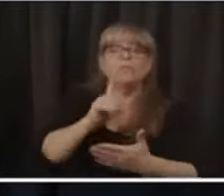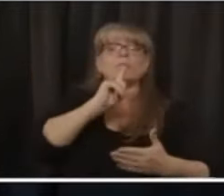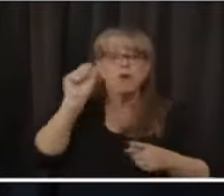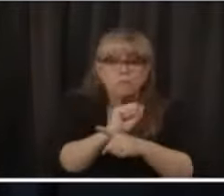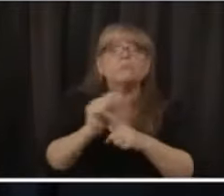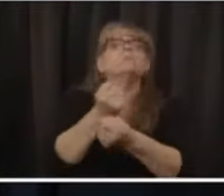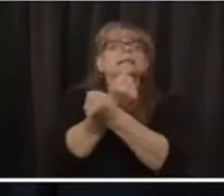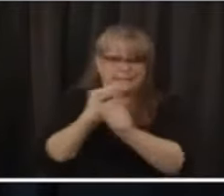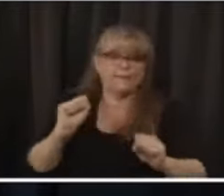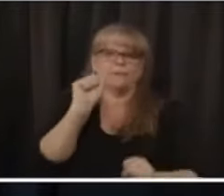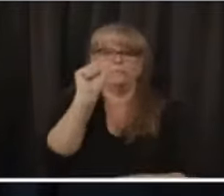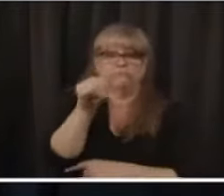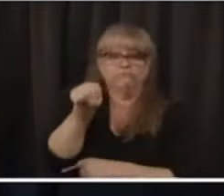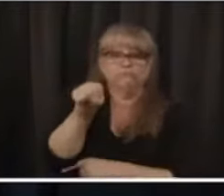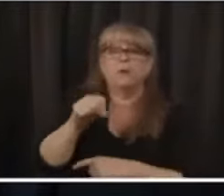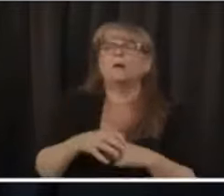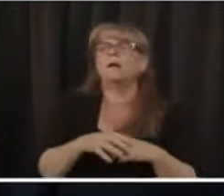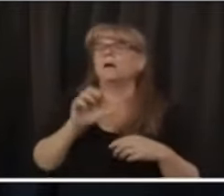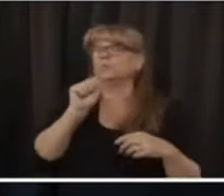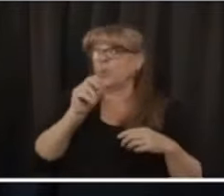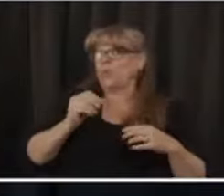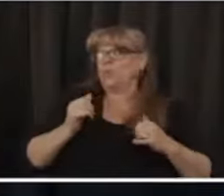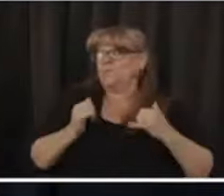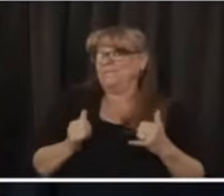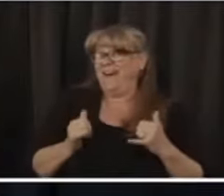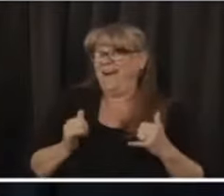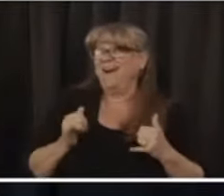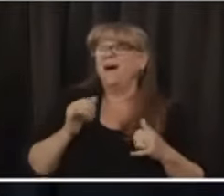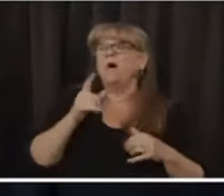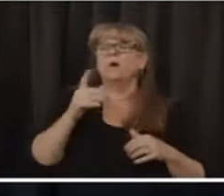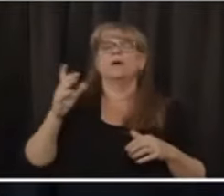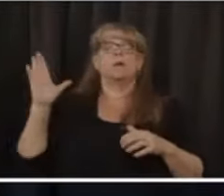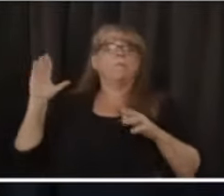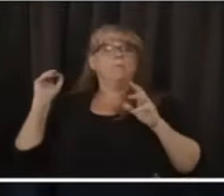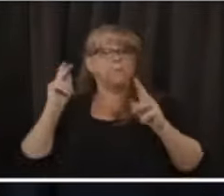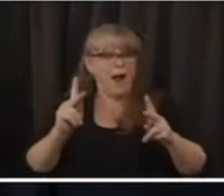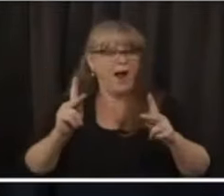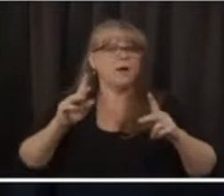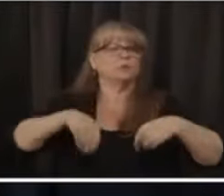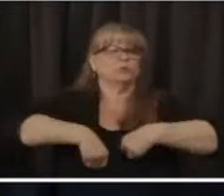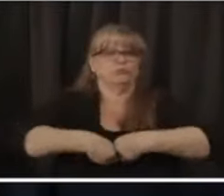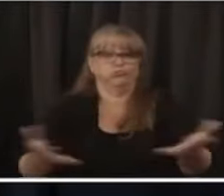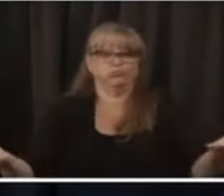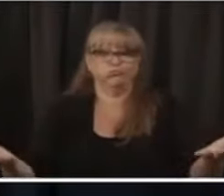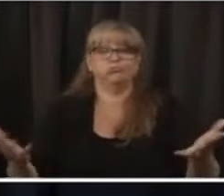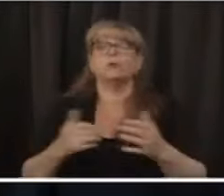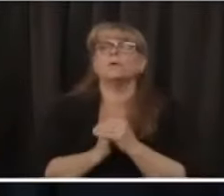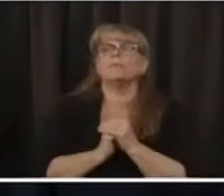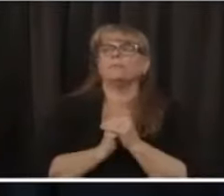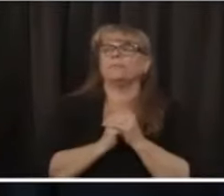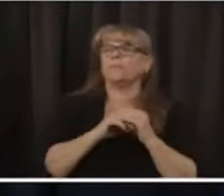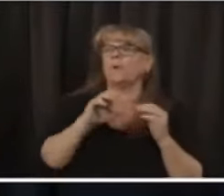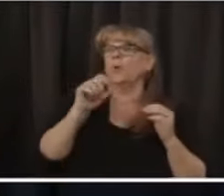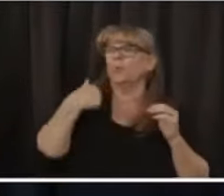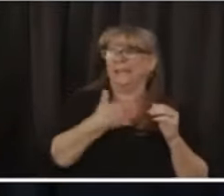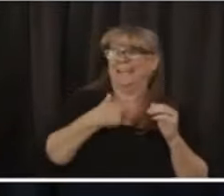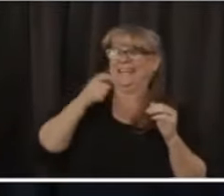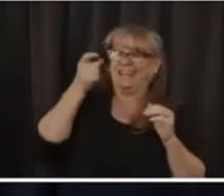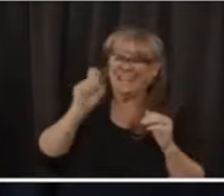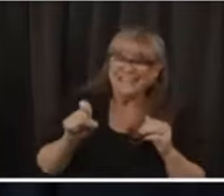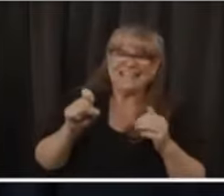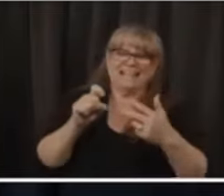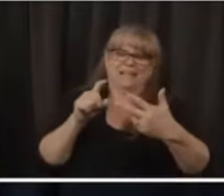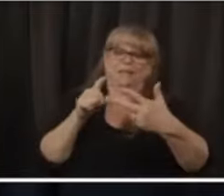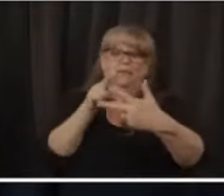And it is now back in use, and we're very excited about that because we need all 3 of these life-saving vaccines to end